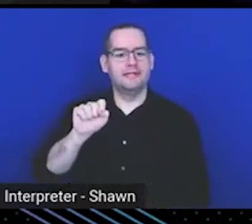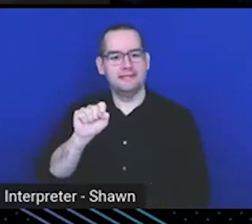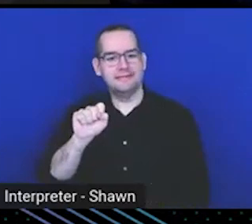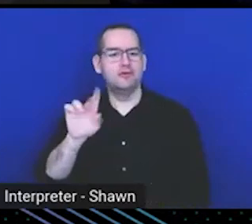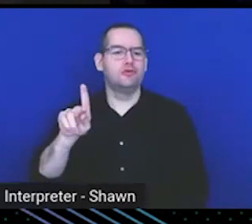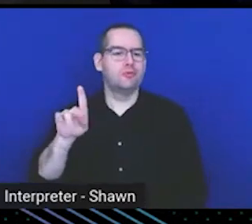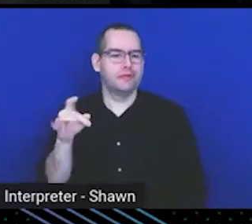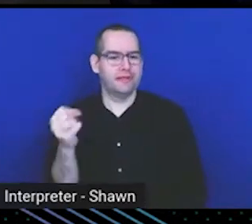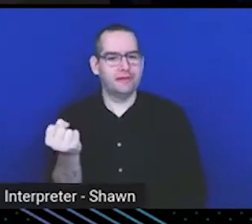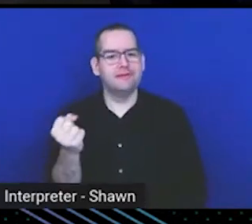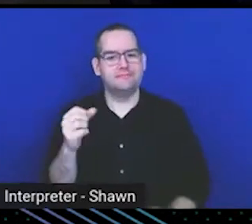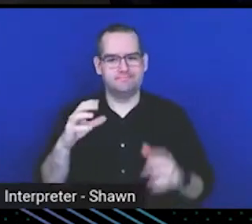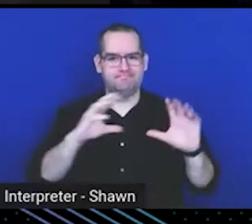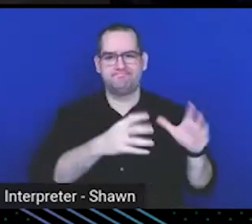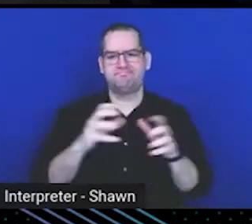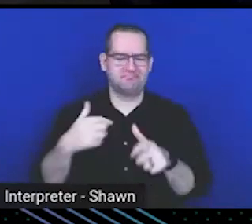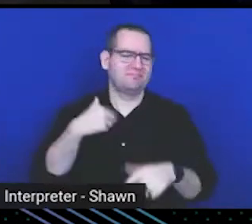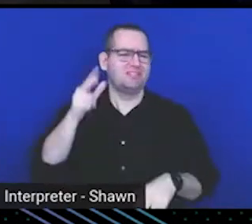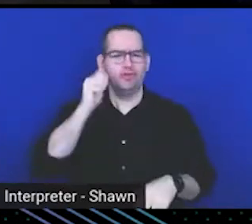popular use case. I hear it all the time.